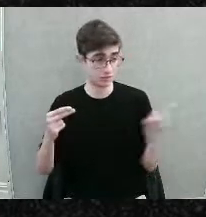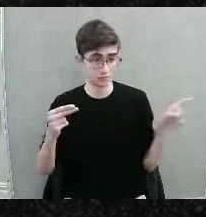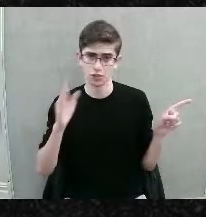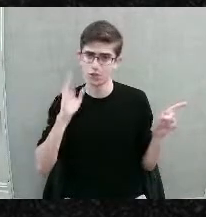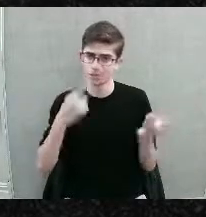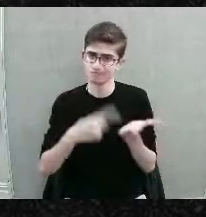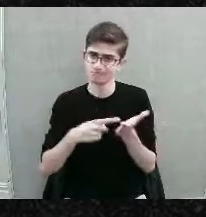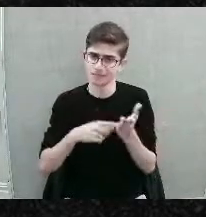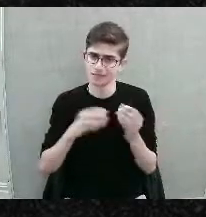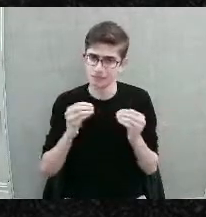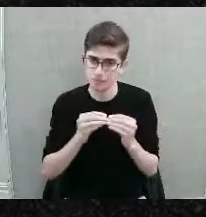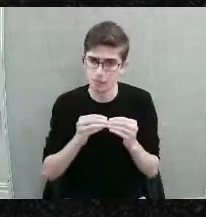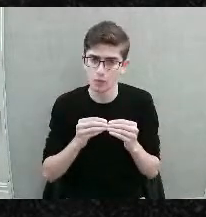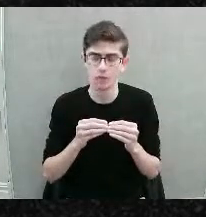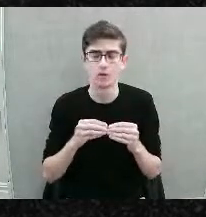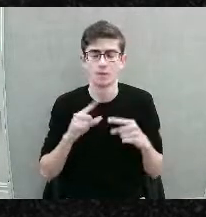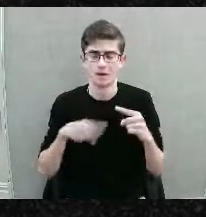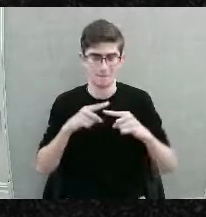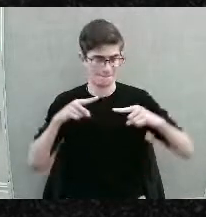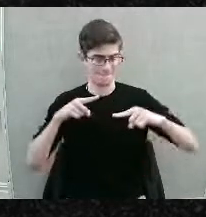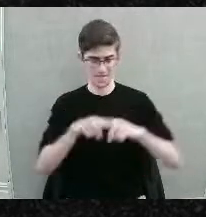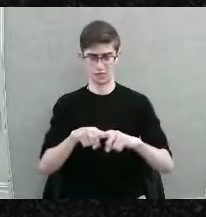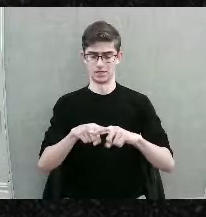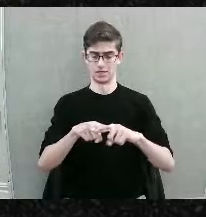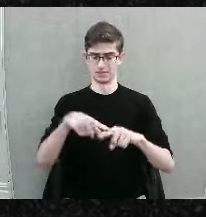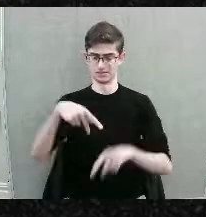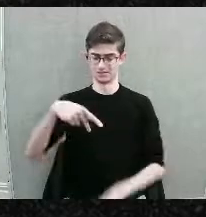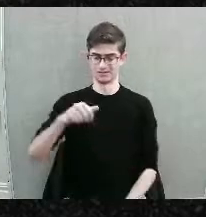by paradoxes, and that's most of what we'll be talking about tonight.